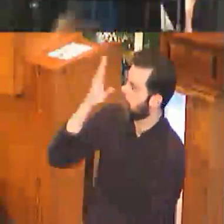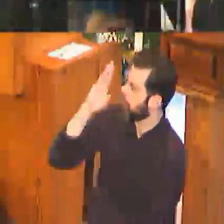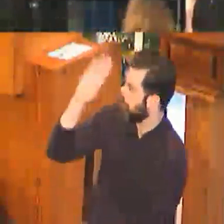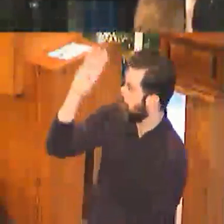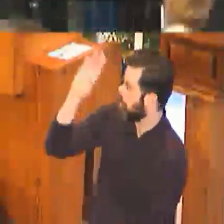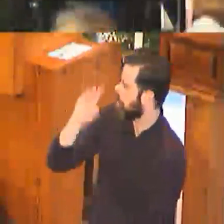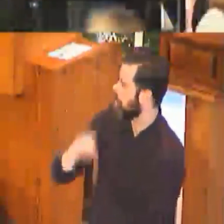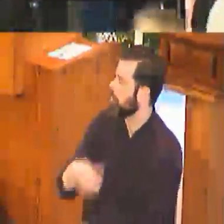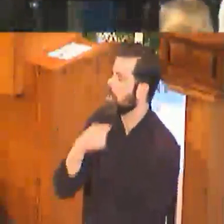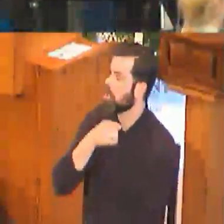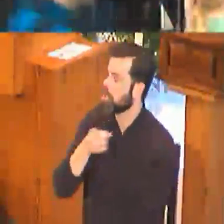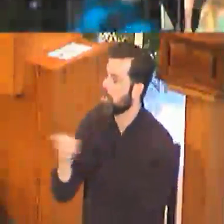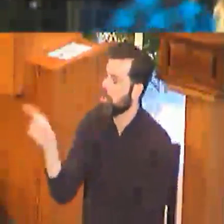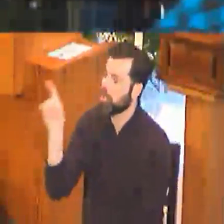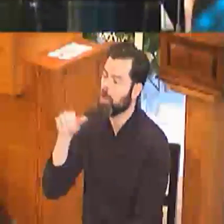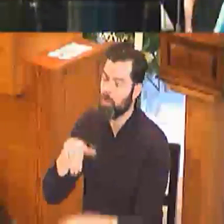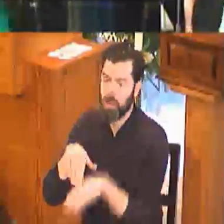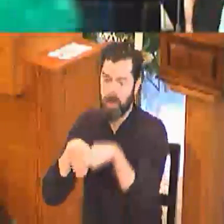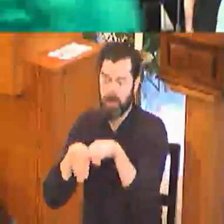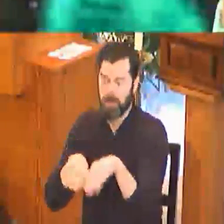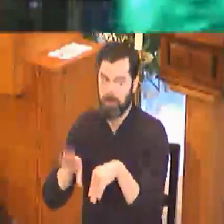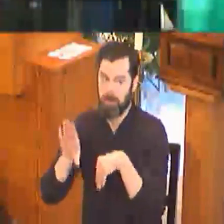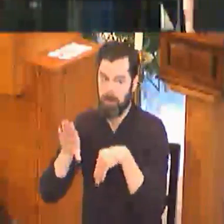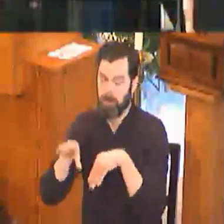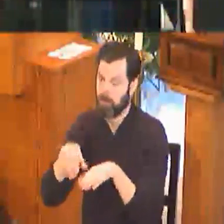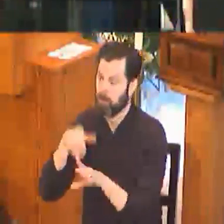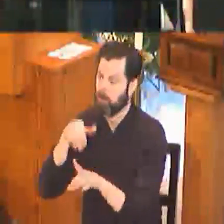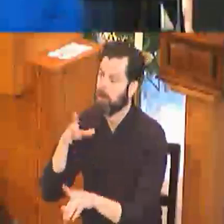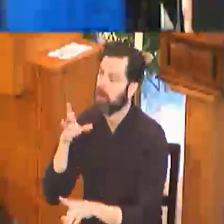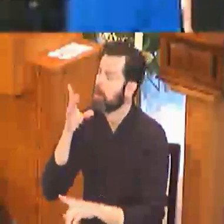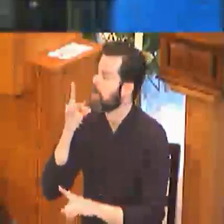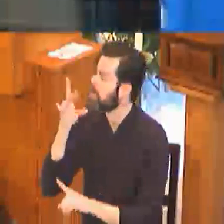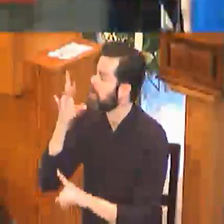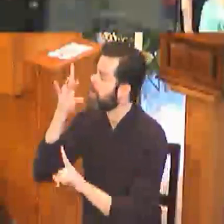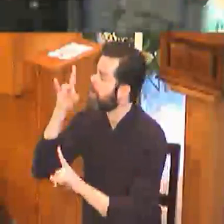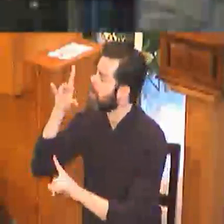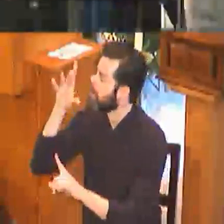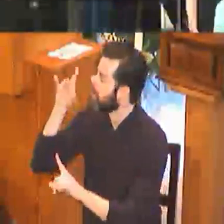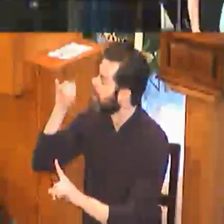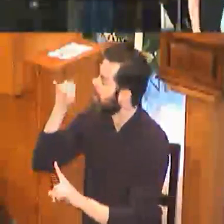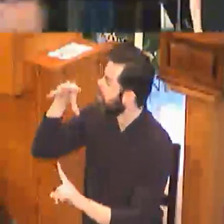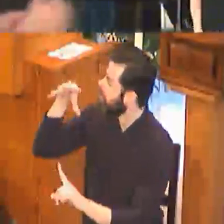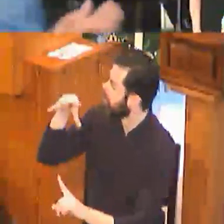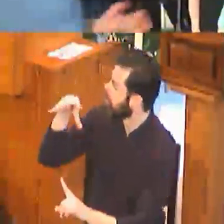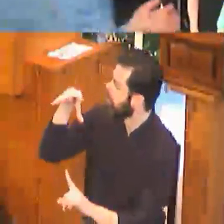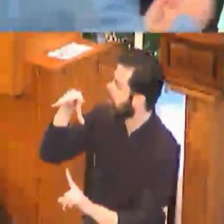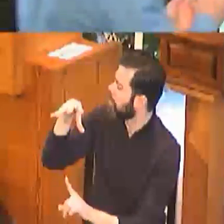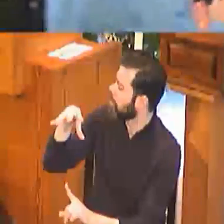light of God. You are walking in the light, in the light.